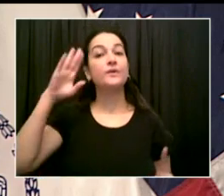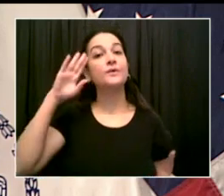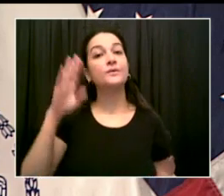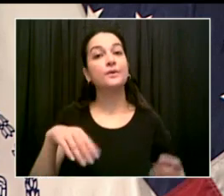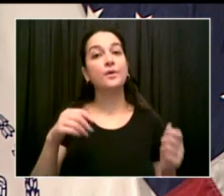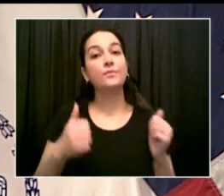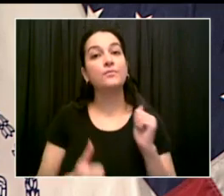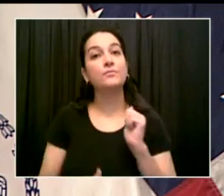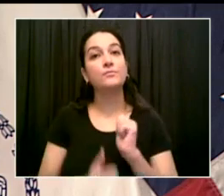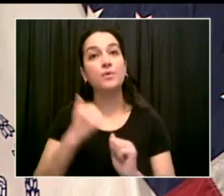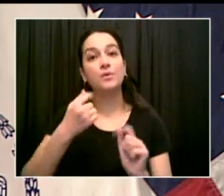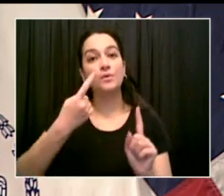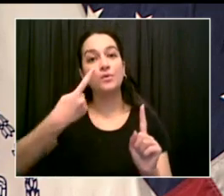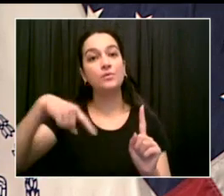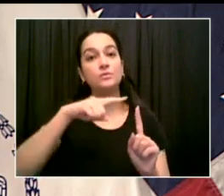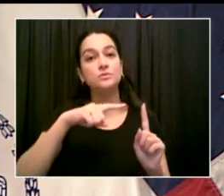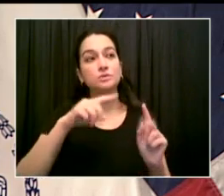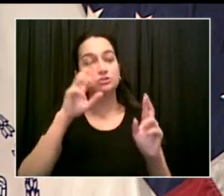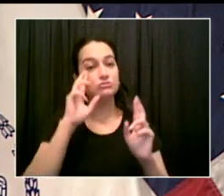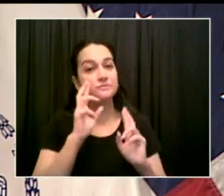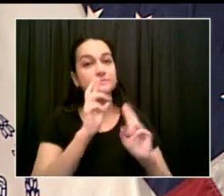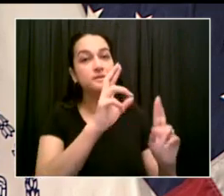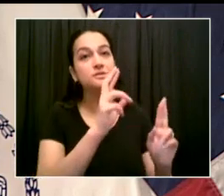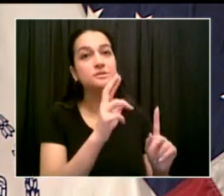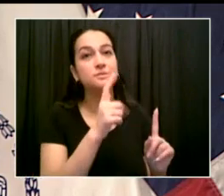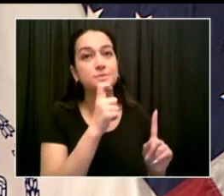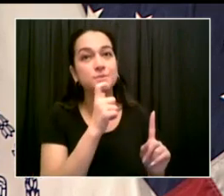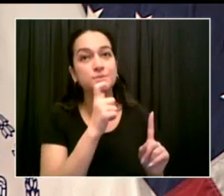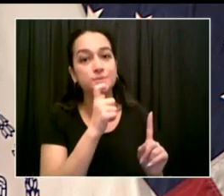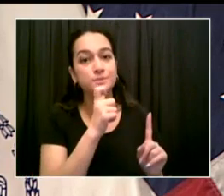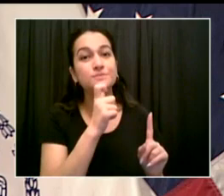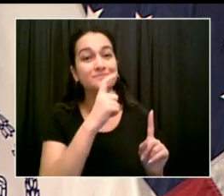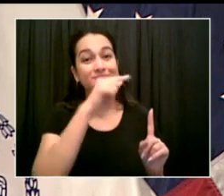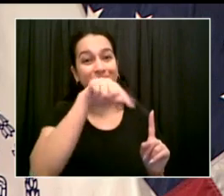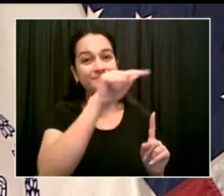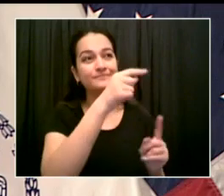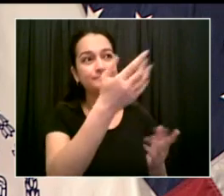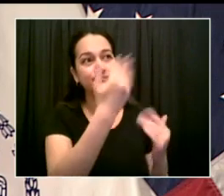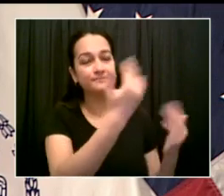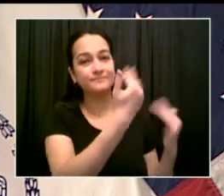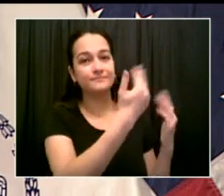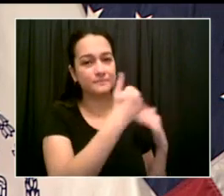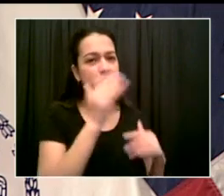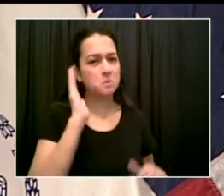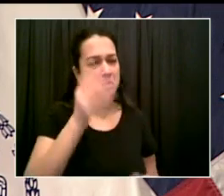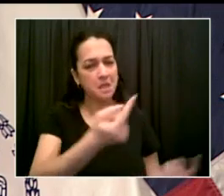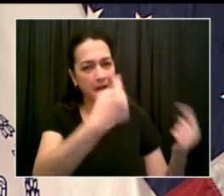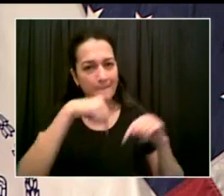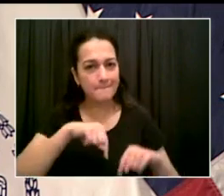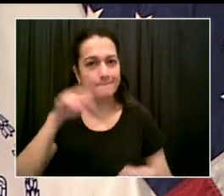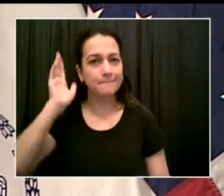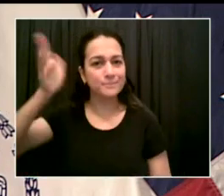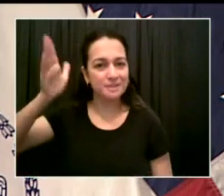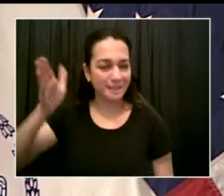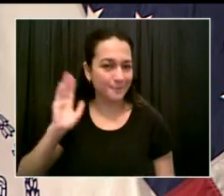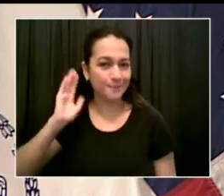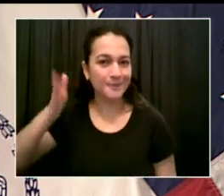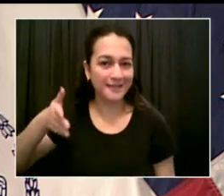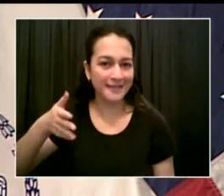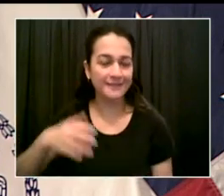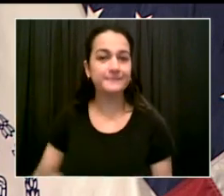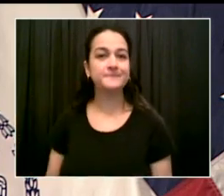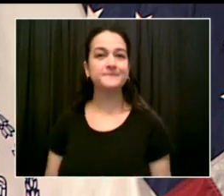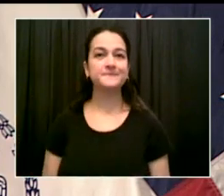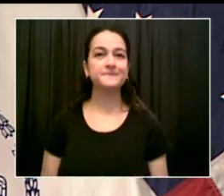who are watching what we're doing here in New York City and see what it could mean far beyond our boundaries. First, the clinical